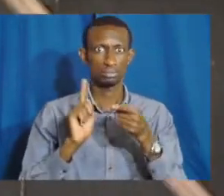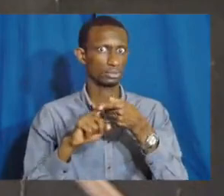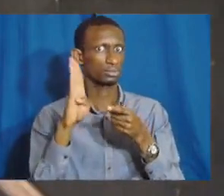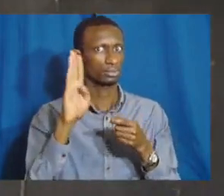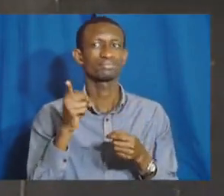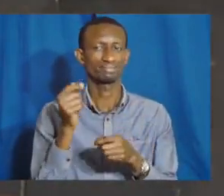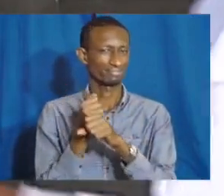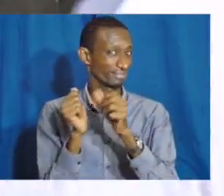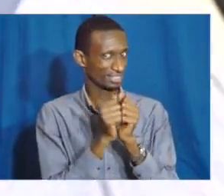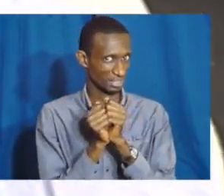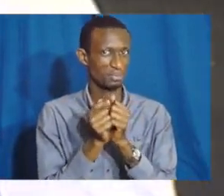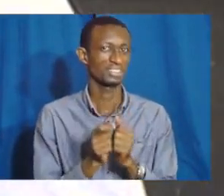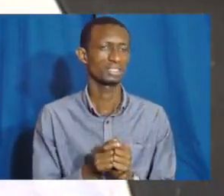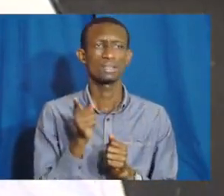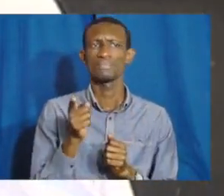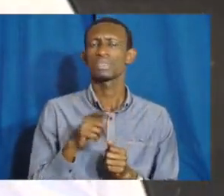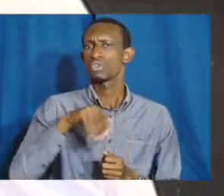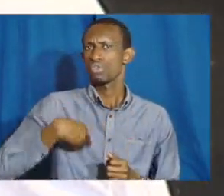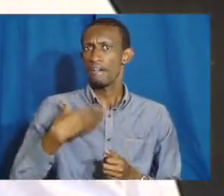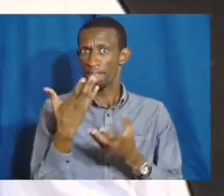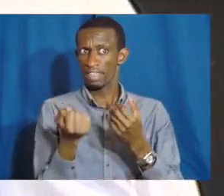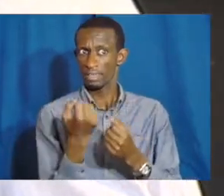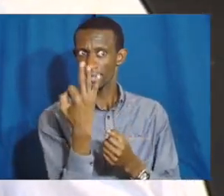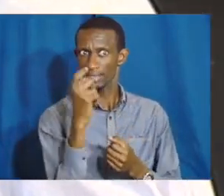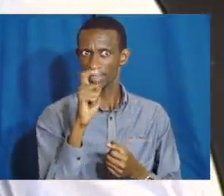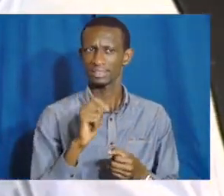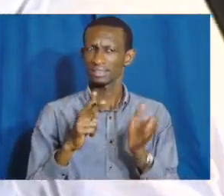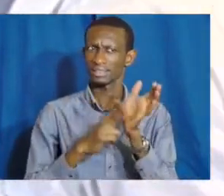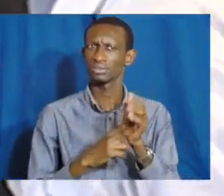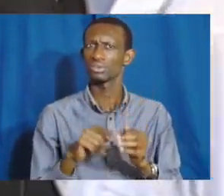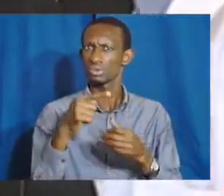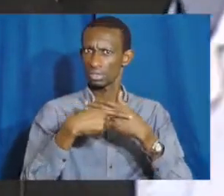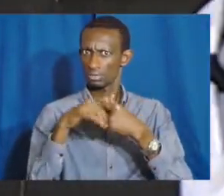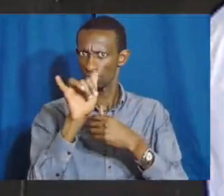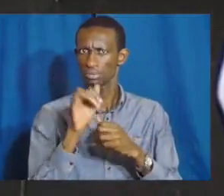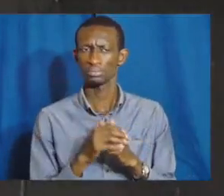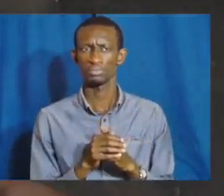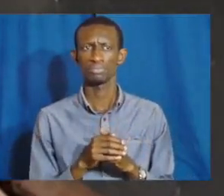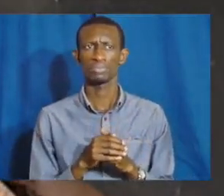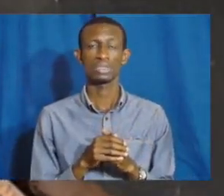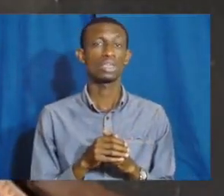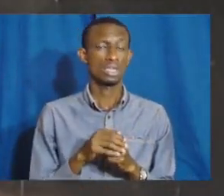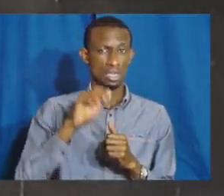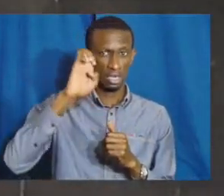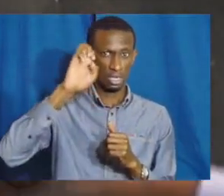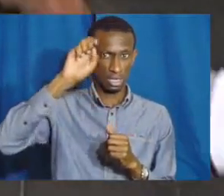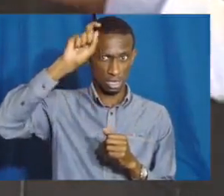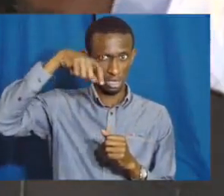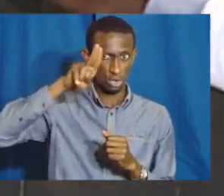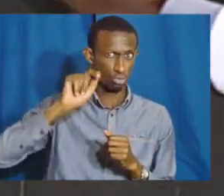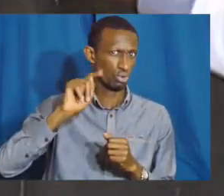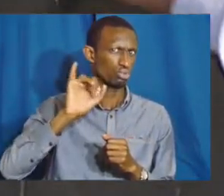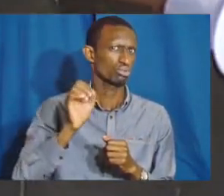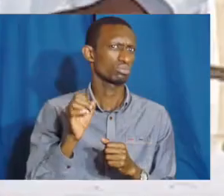together. We have 3x equals negative y. Our equation here is not